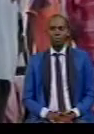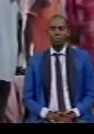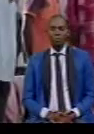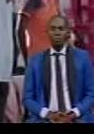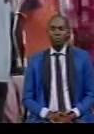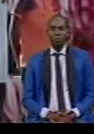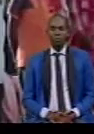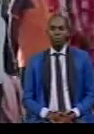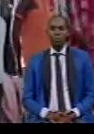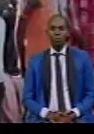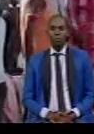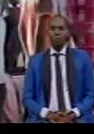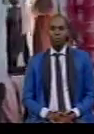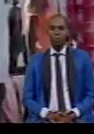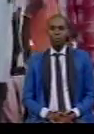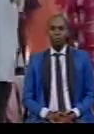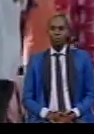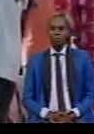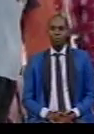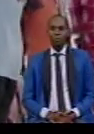as your personal Savior.